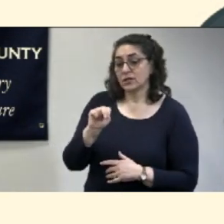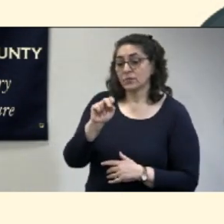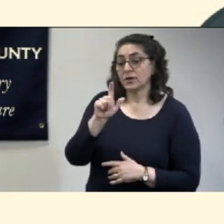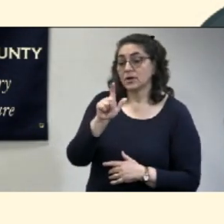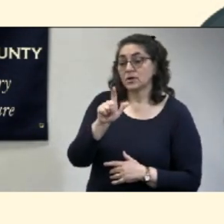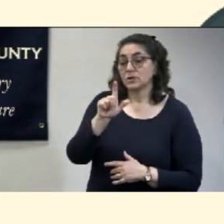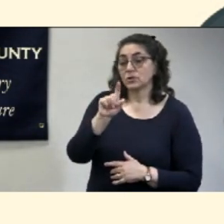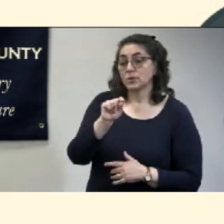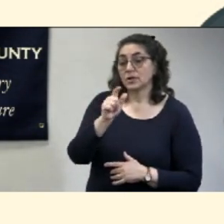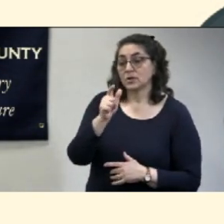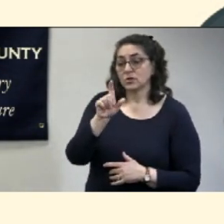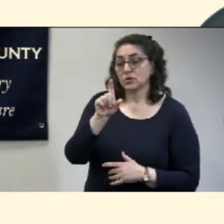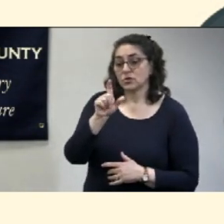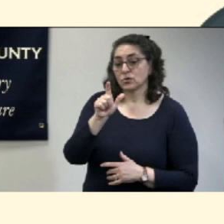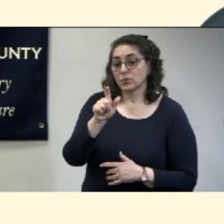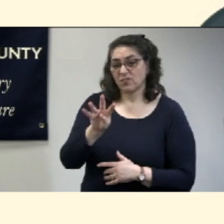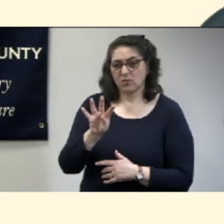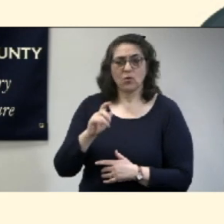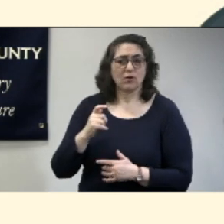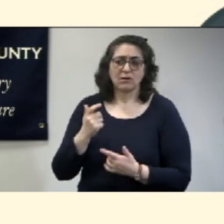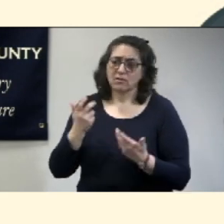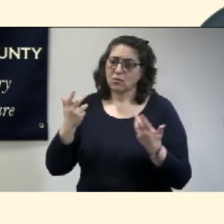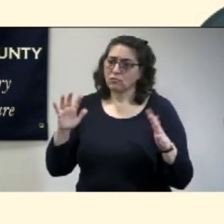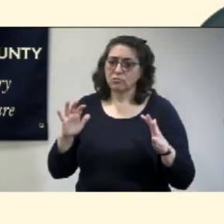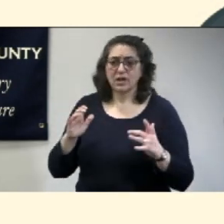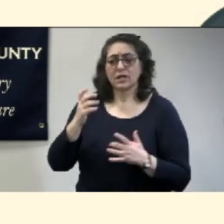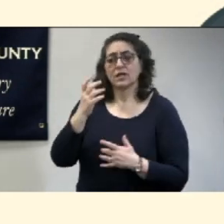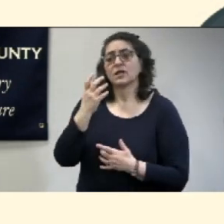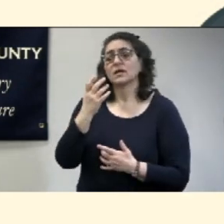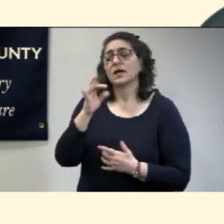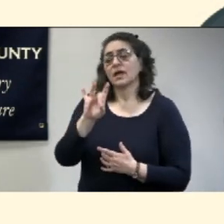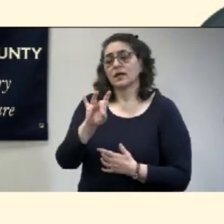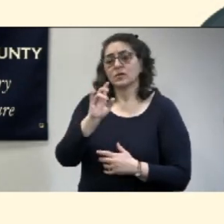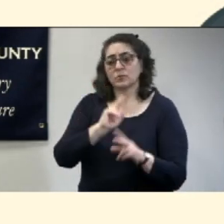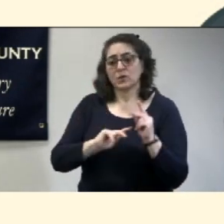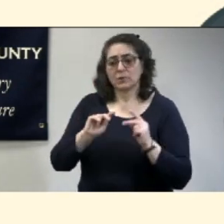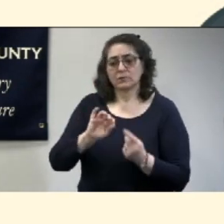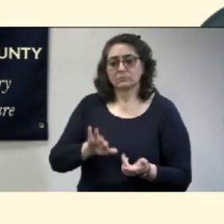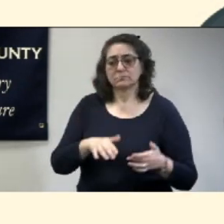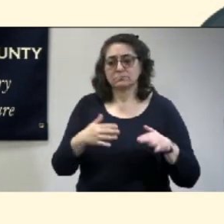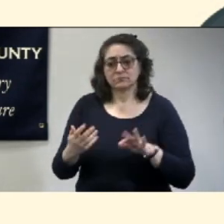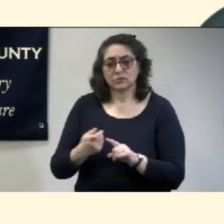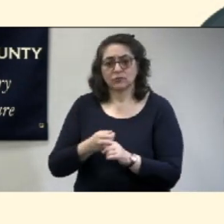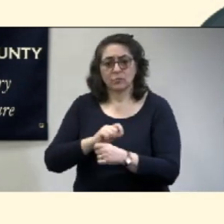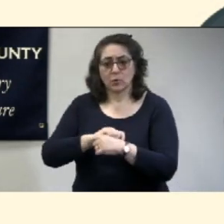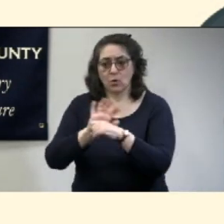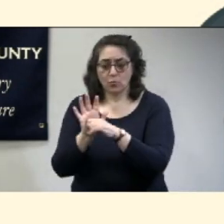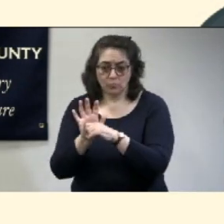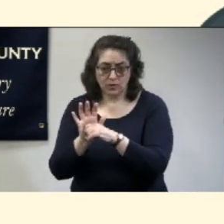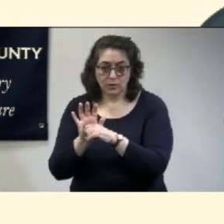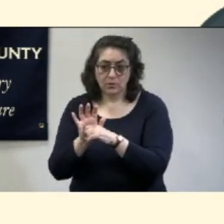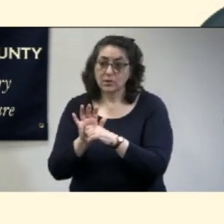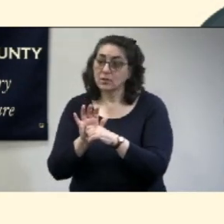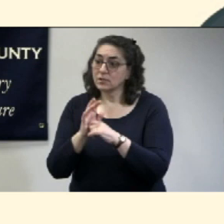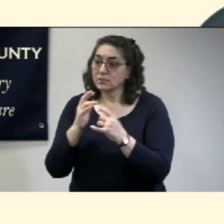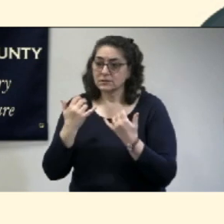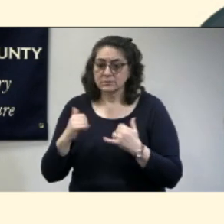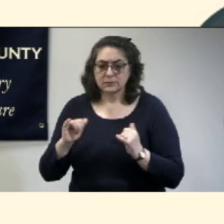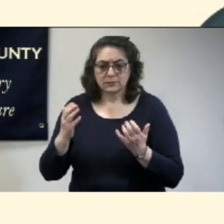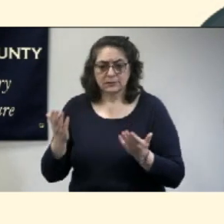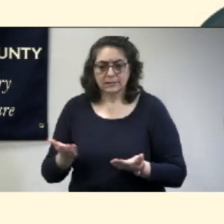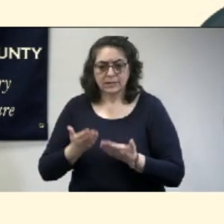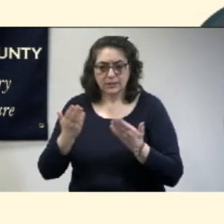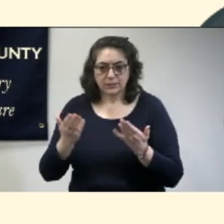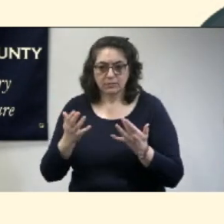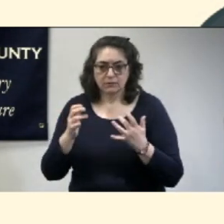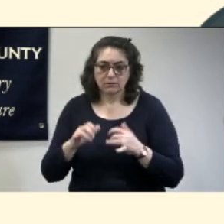lost 8 residents of Passaic County to COVID. So COVID might be, you know, prevalent and it's endemic, but,